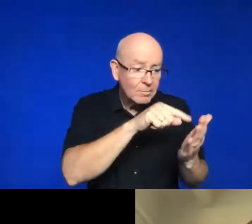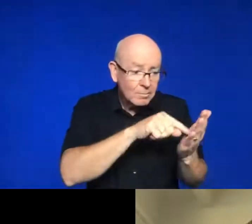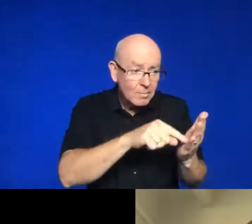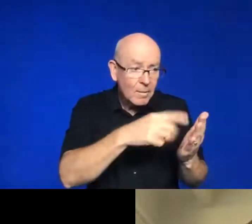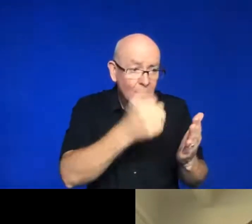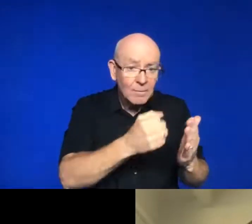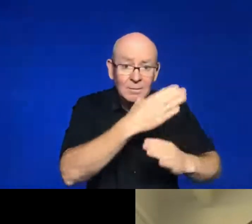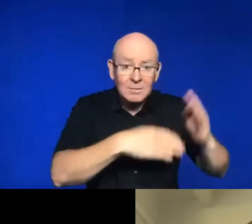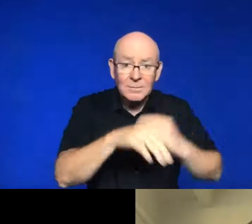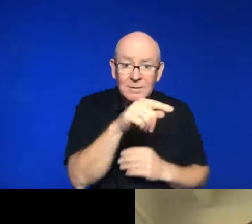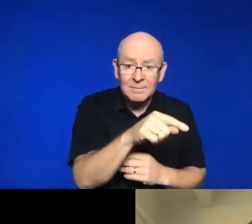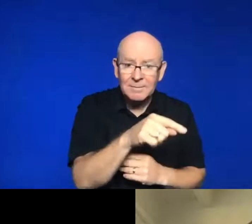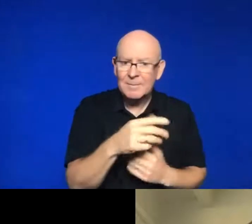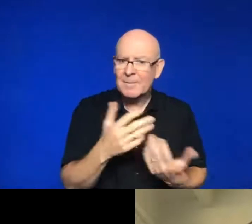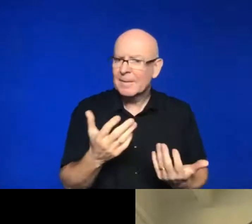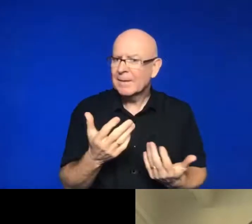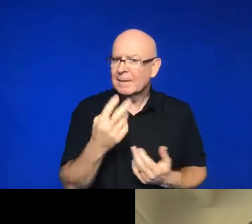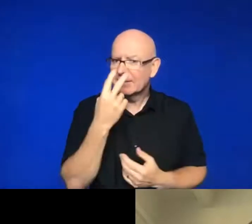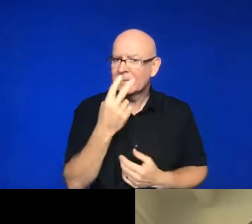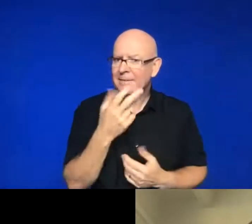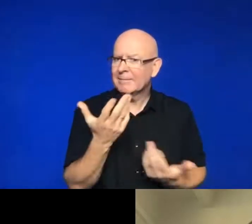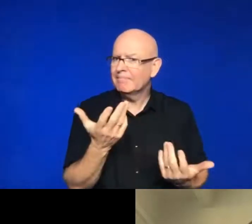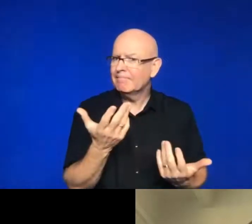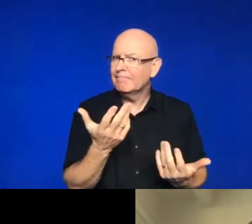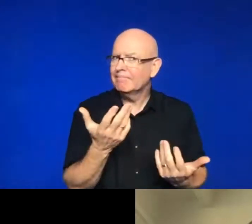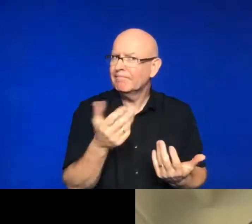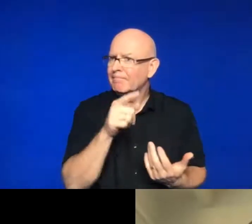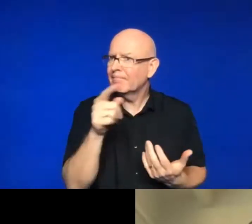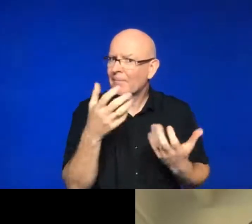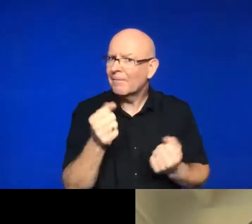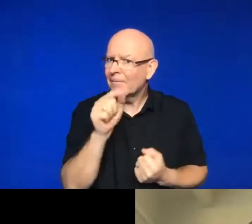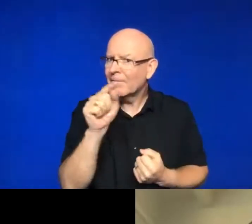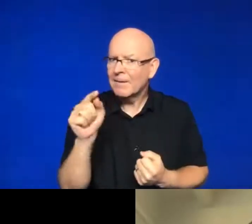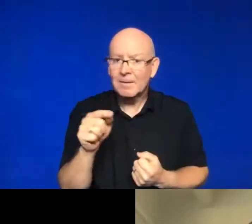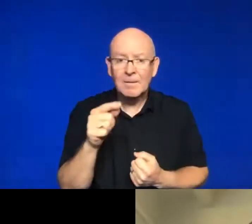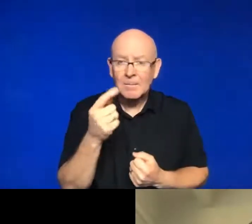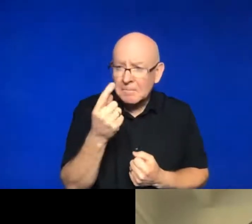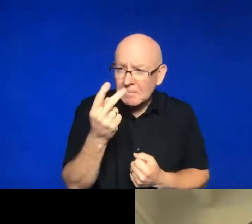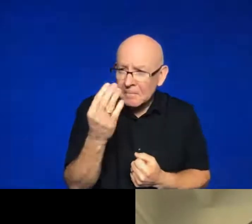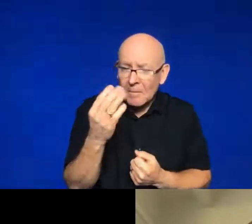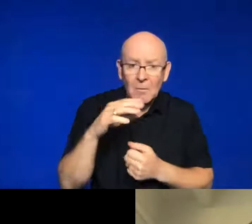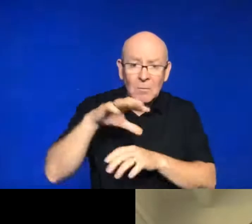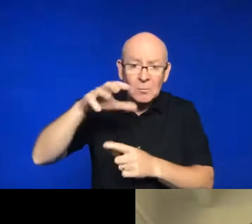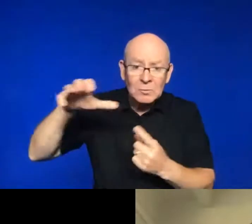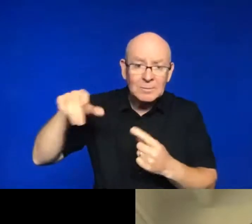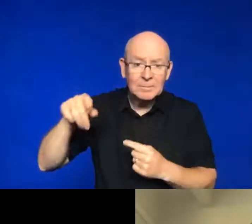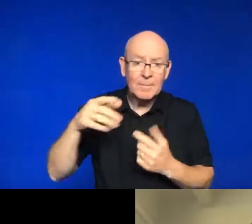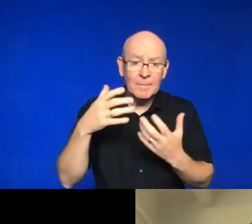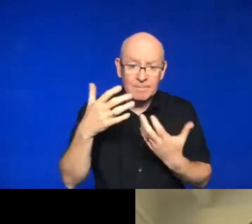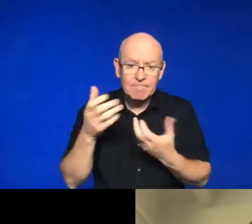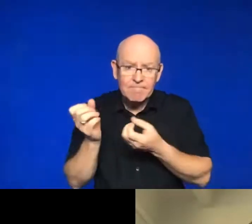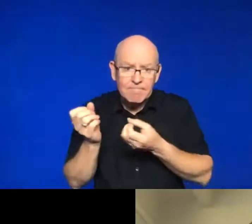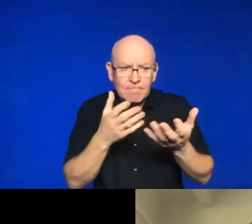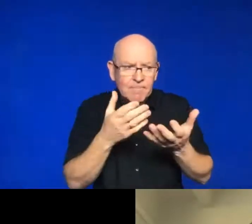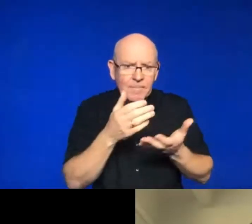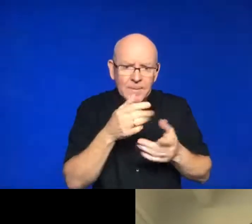and their families, helping them navigating the disruption and the closure of services, and trying to identify who